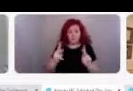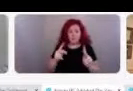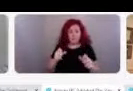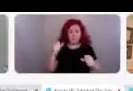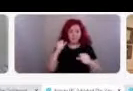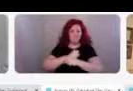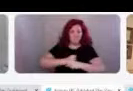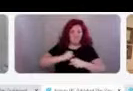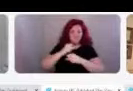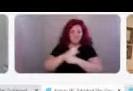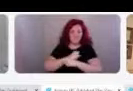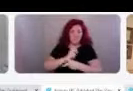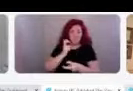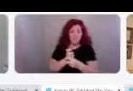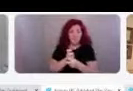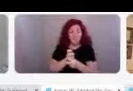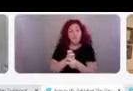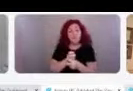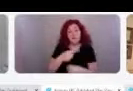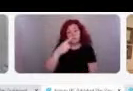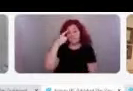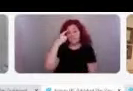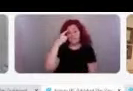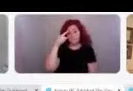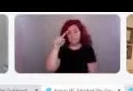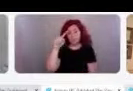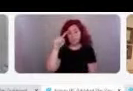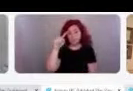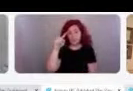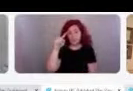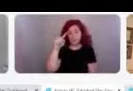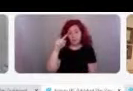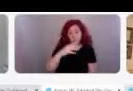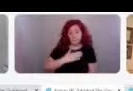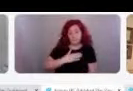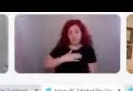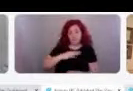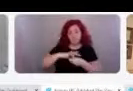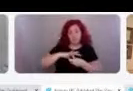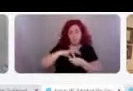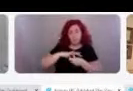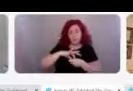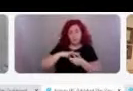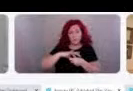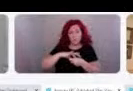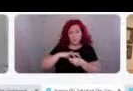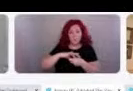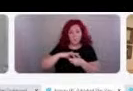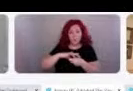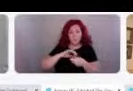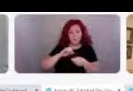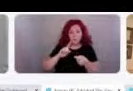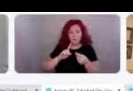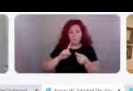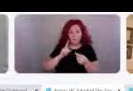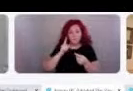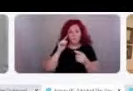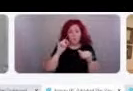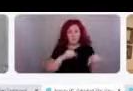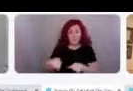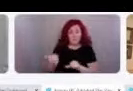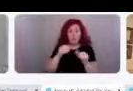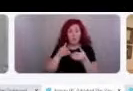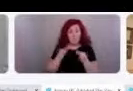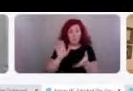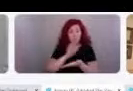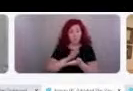hard for um for my vote to raise the standards in the public